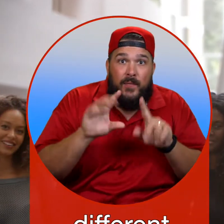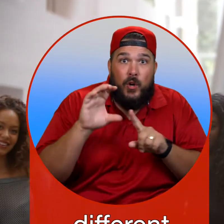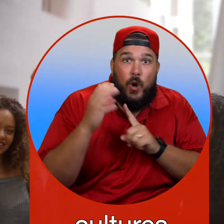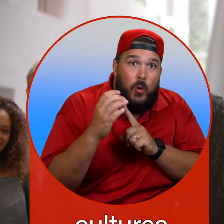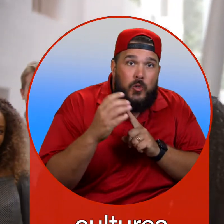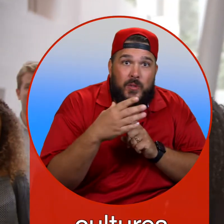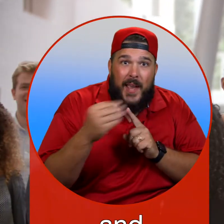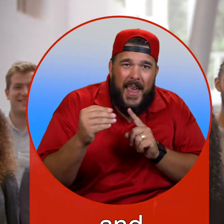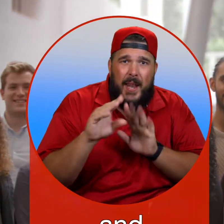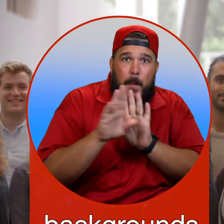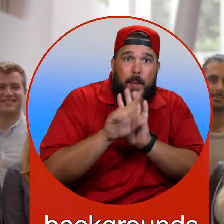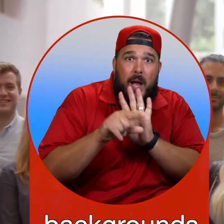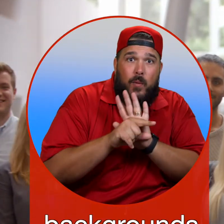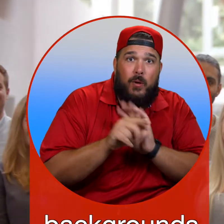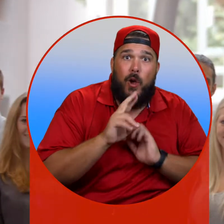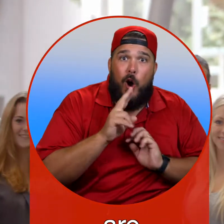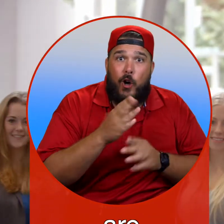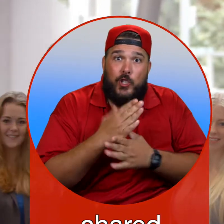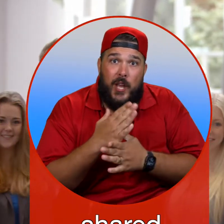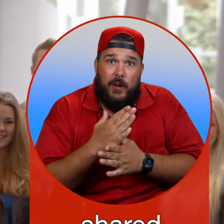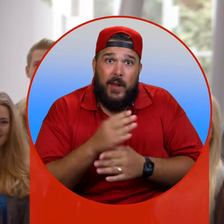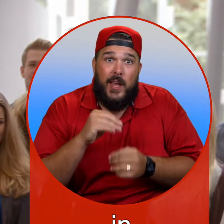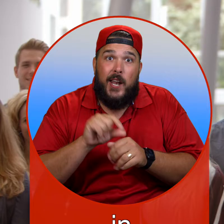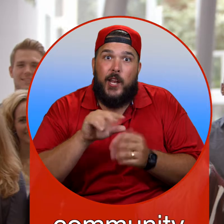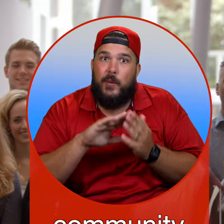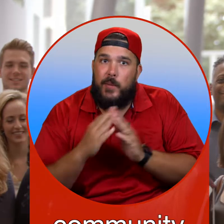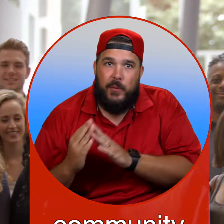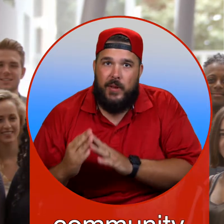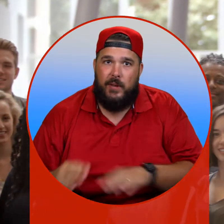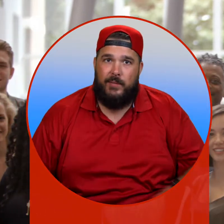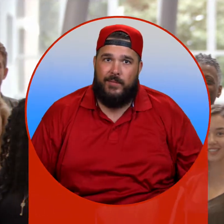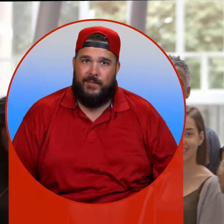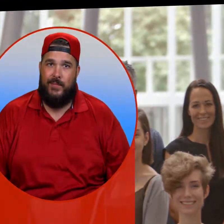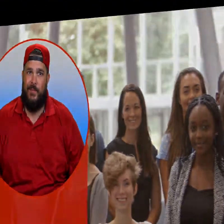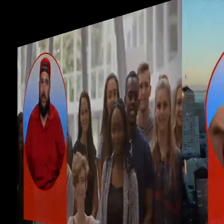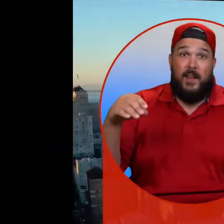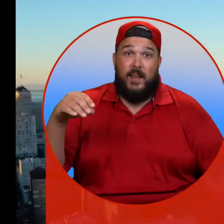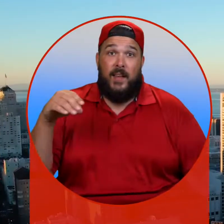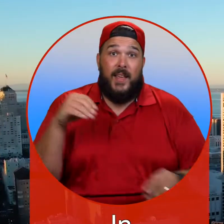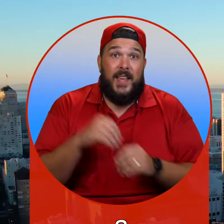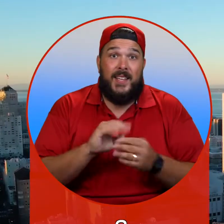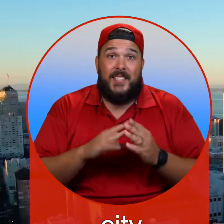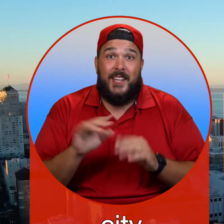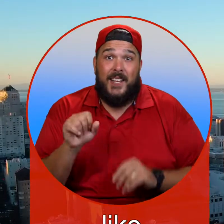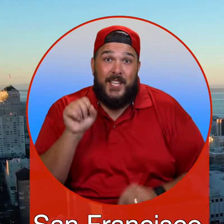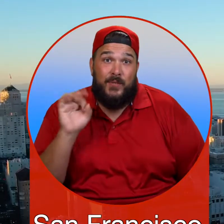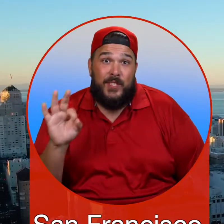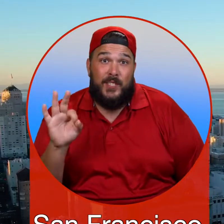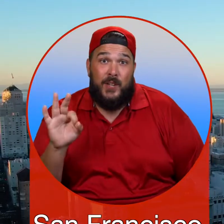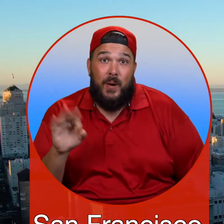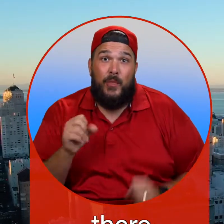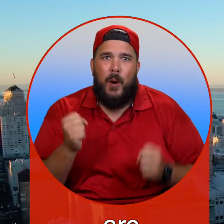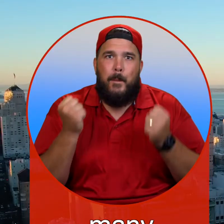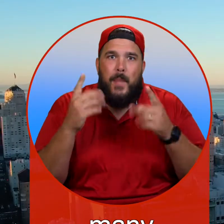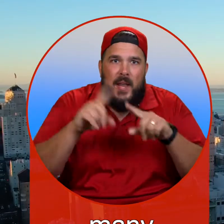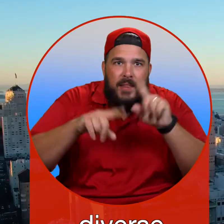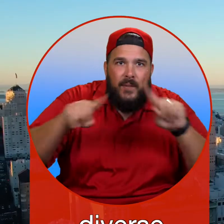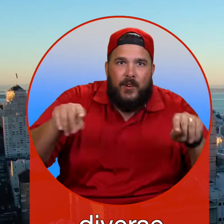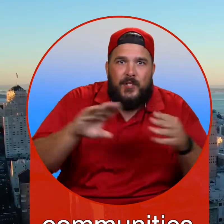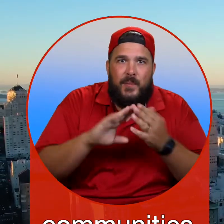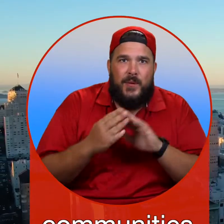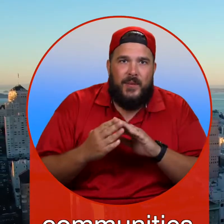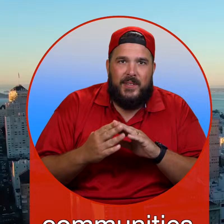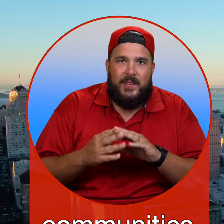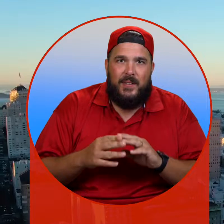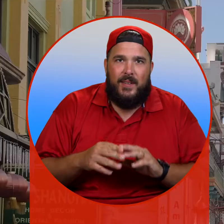many different cultures and backgrounds are shared in a community. In a city like San Francisco, there are many